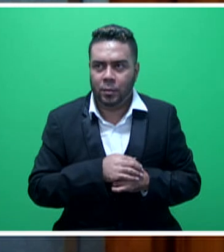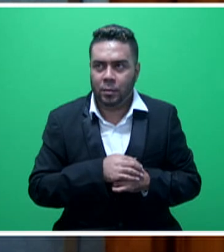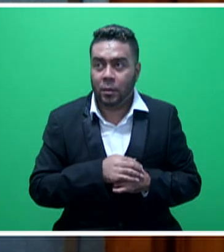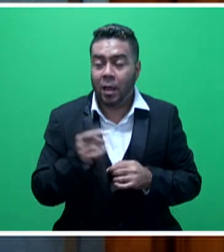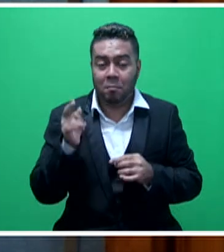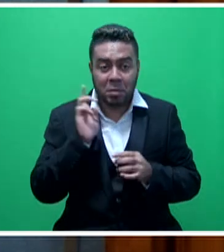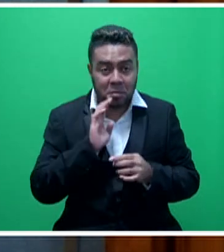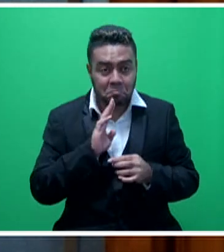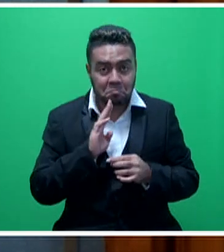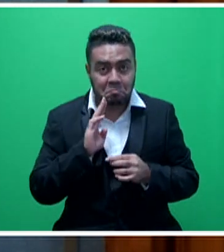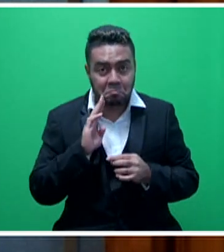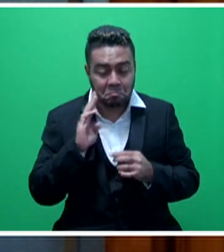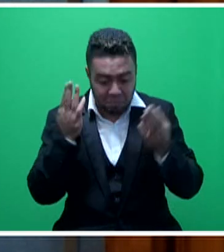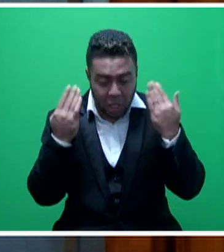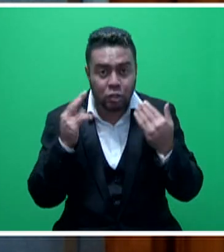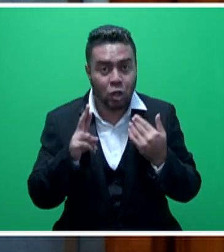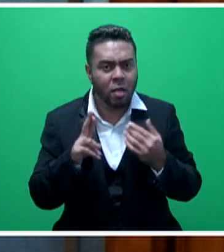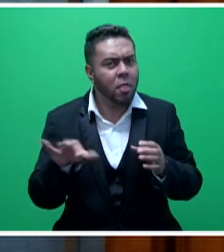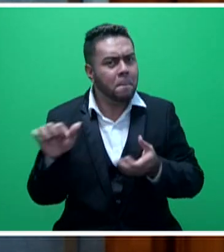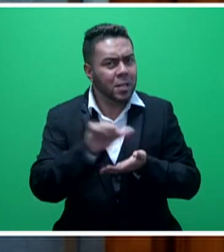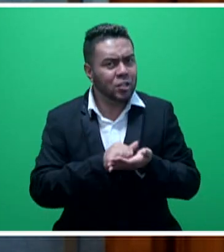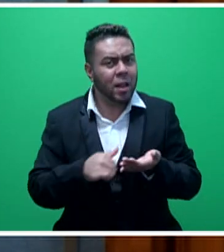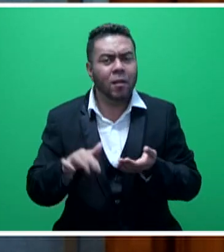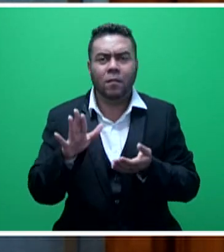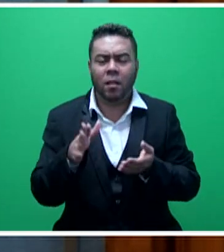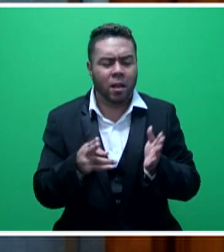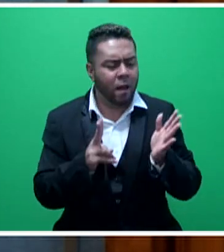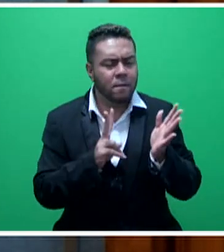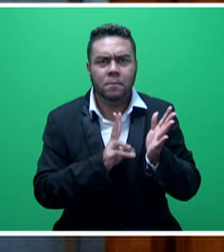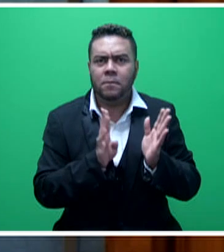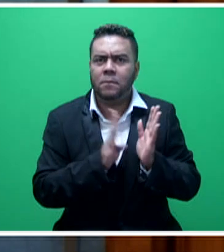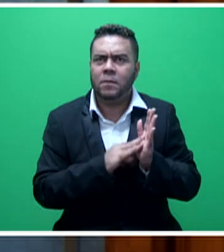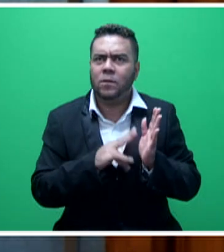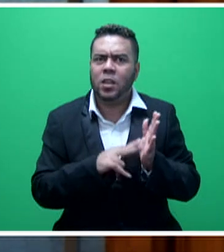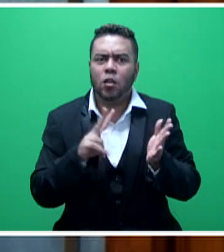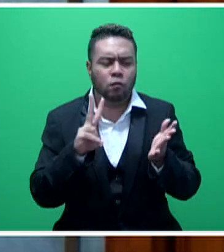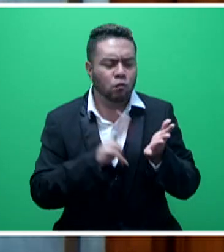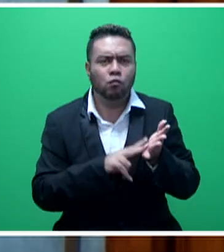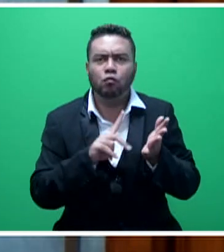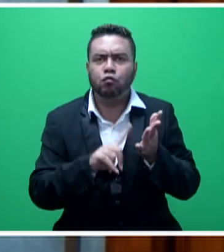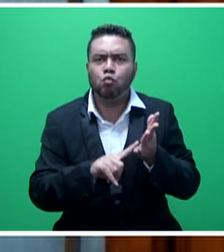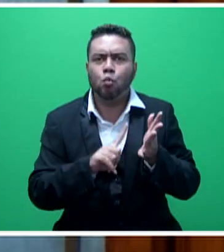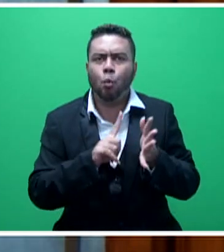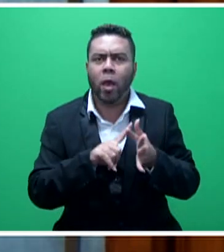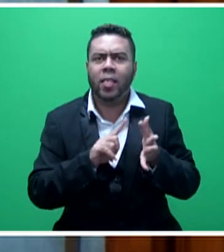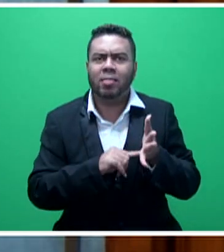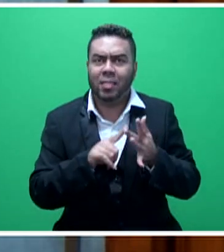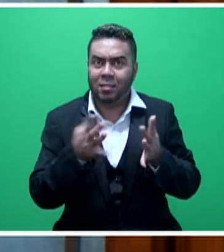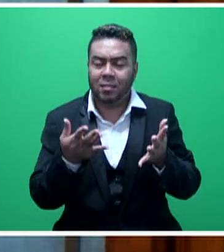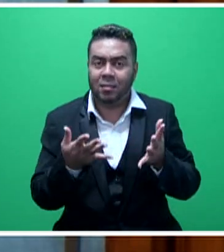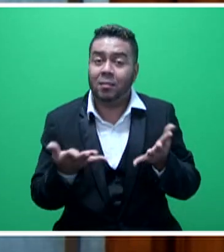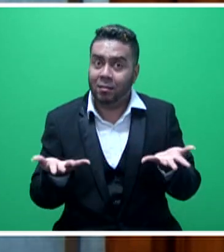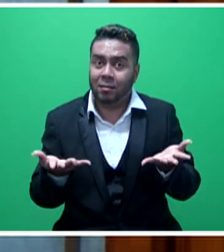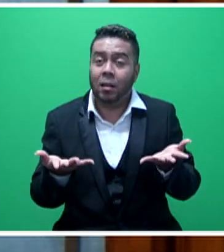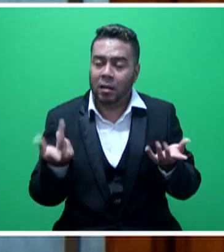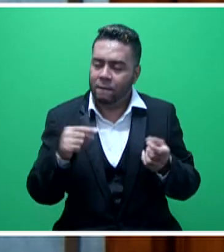Mr. Speaker, sir, the purchase and commissioning of the hospital ship Nembueti, working together with the relevant government agency, the first